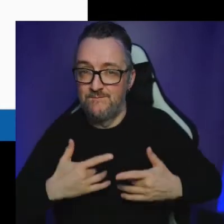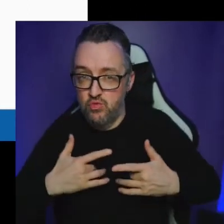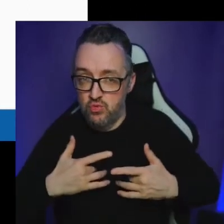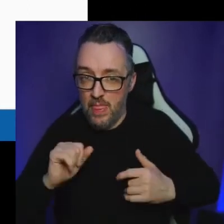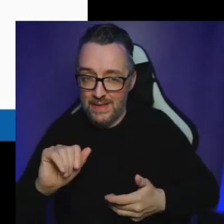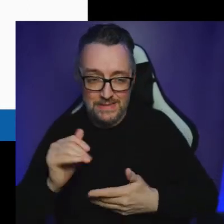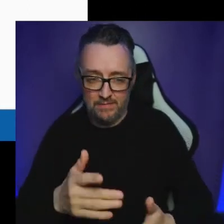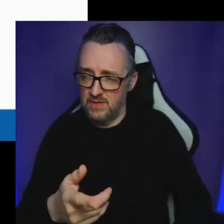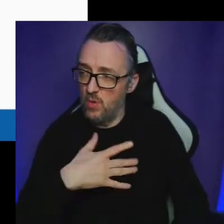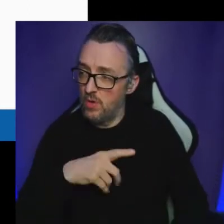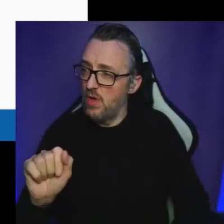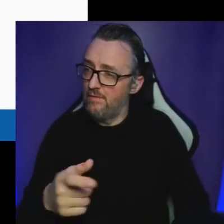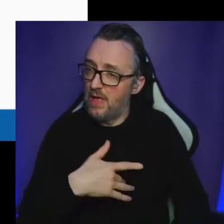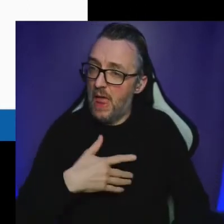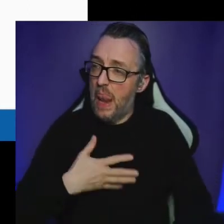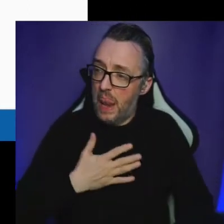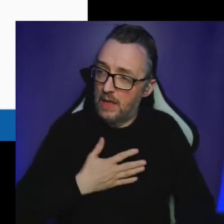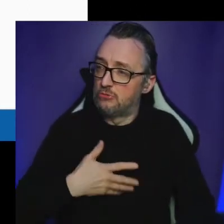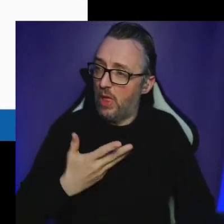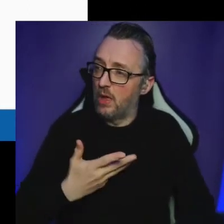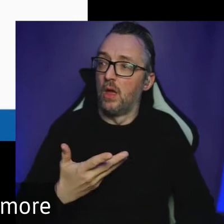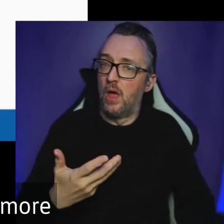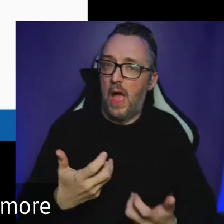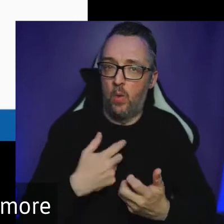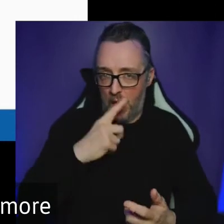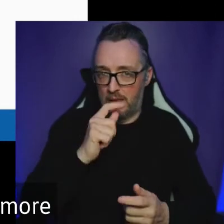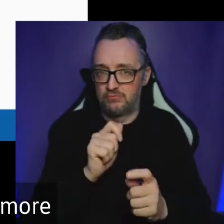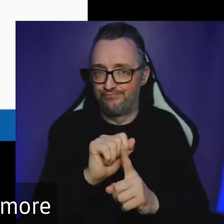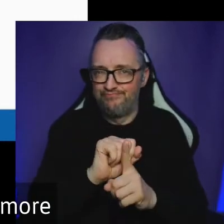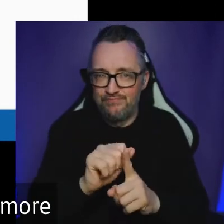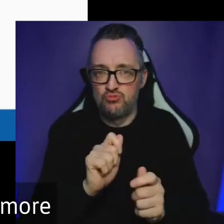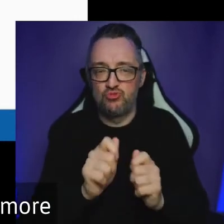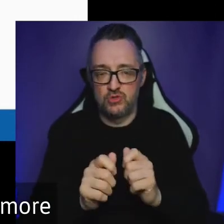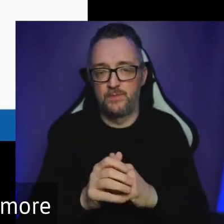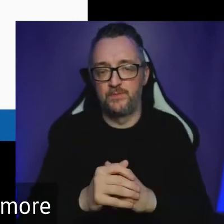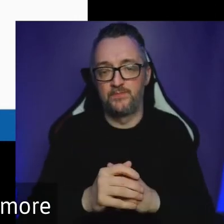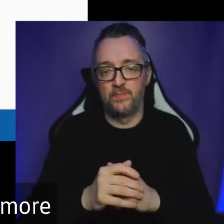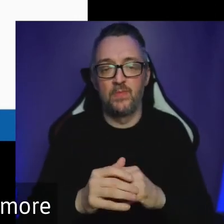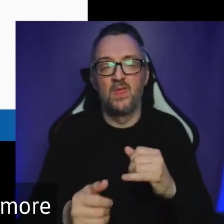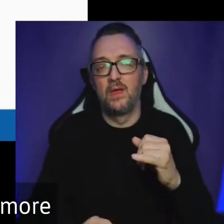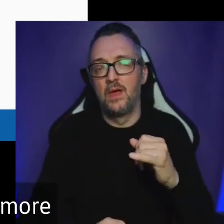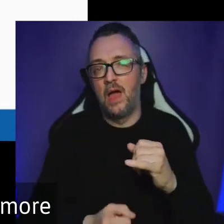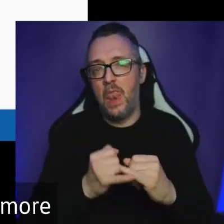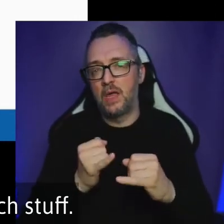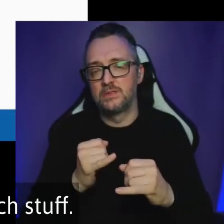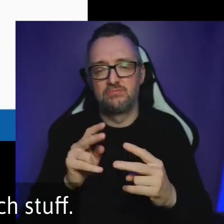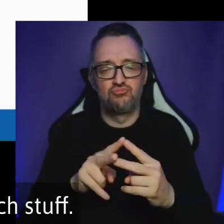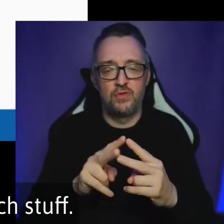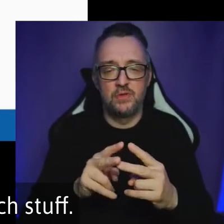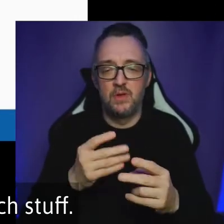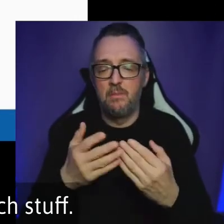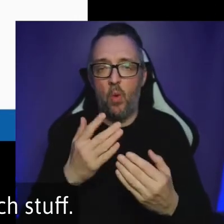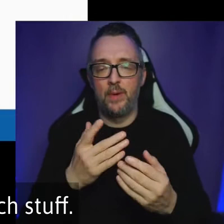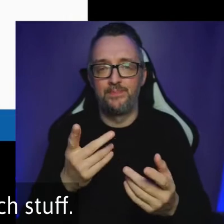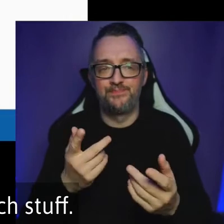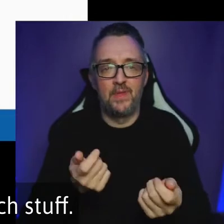can develop and how we might go about doing that. And then there's last couple of things are kind of more administrative things in